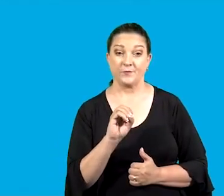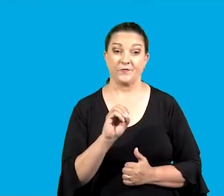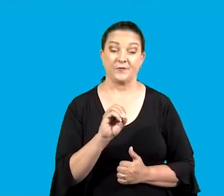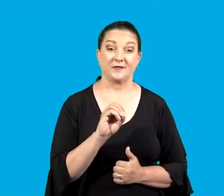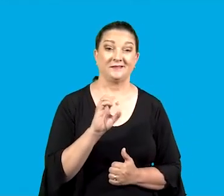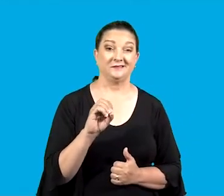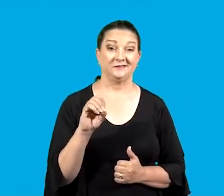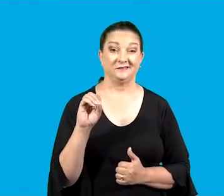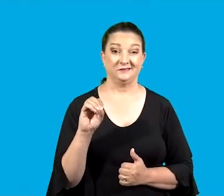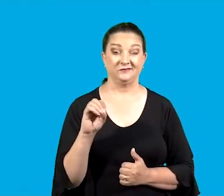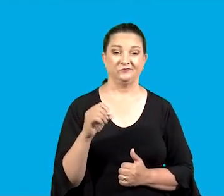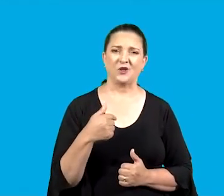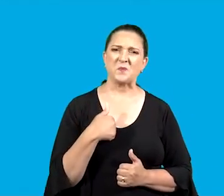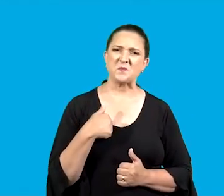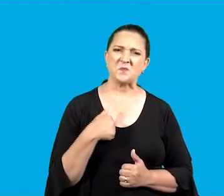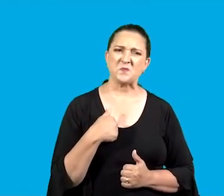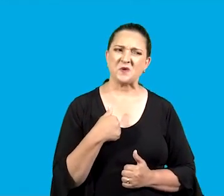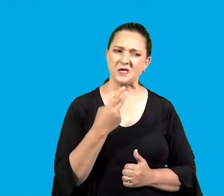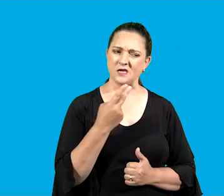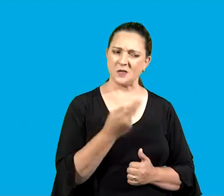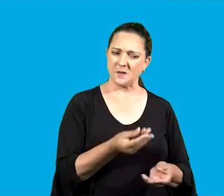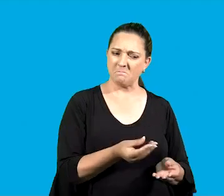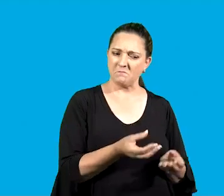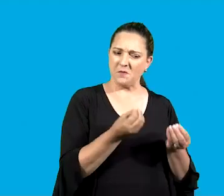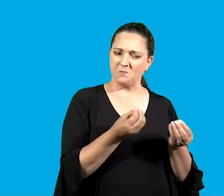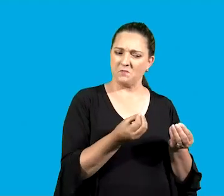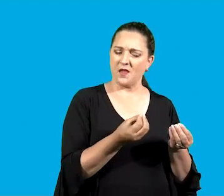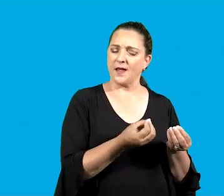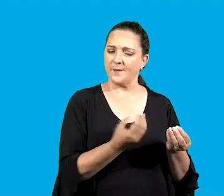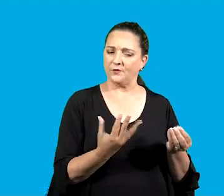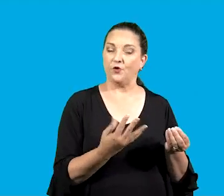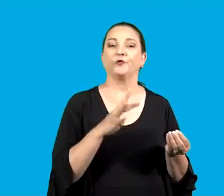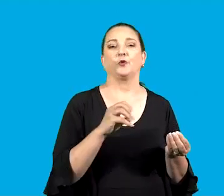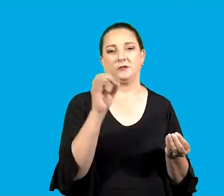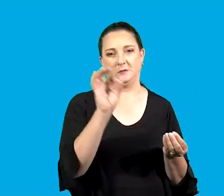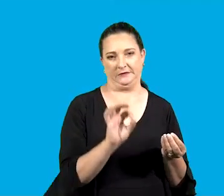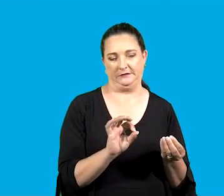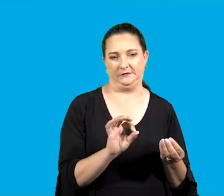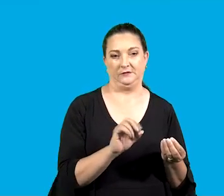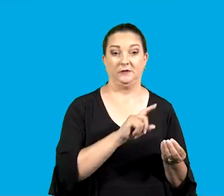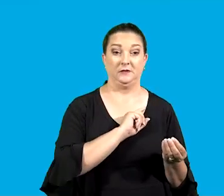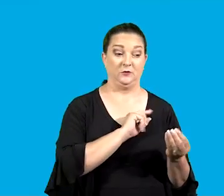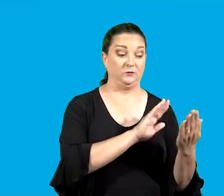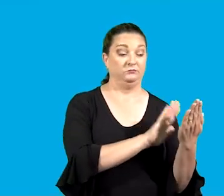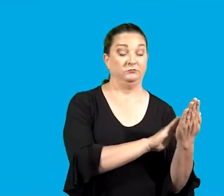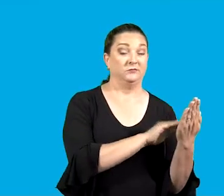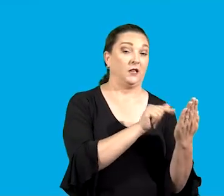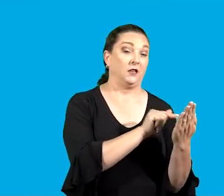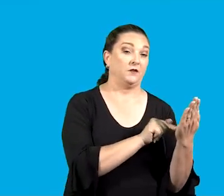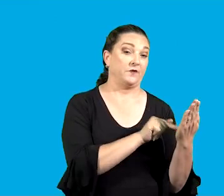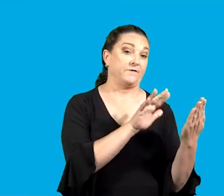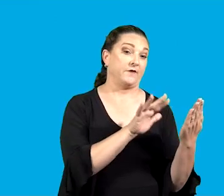550,000, then I get 40% of that. So I'll come here and then I'll say of my